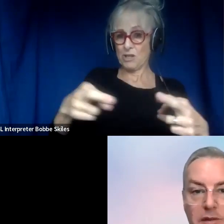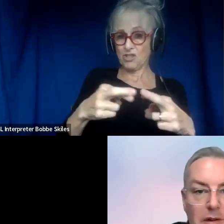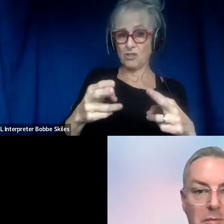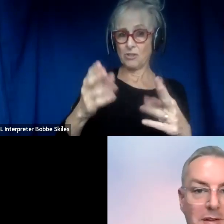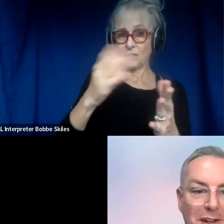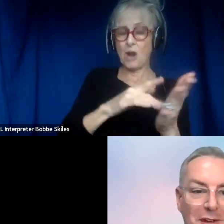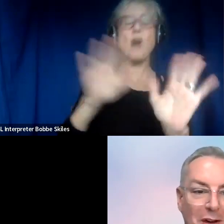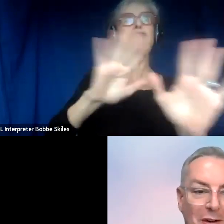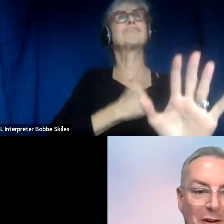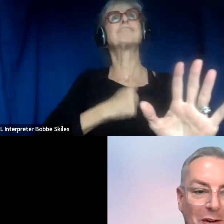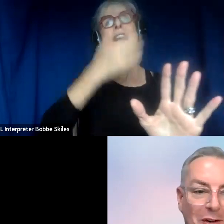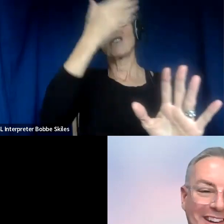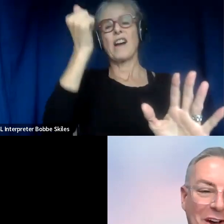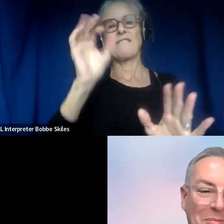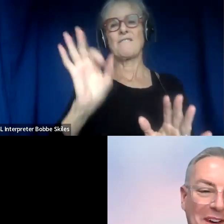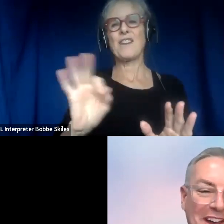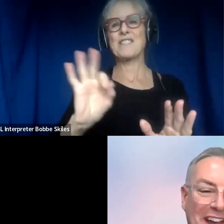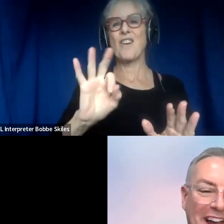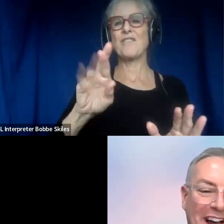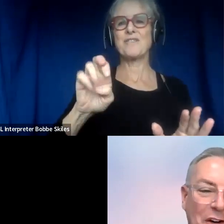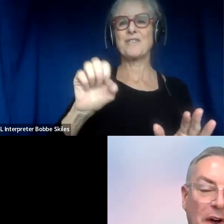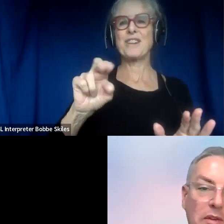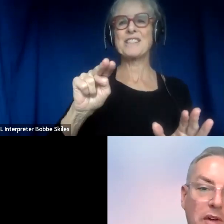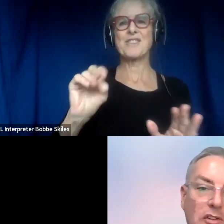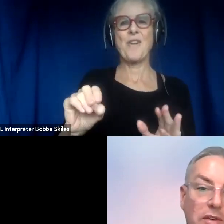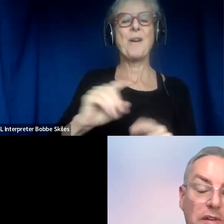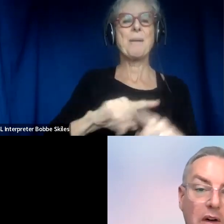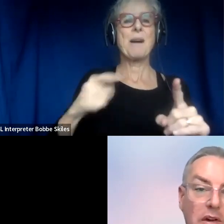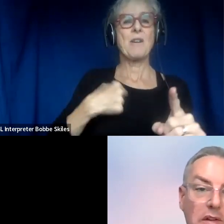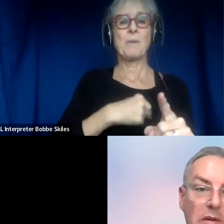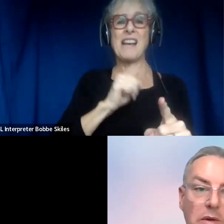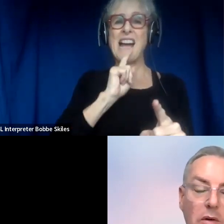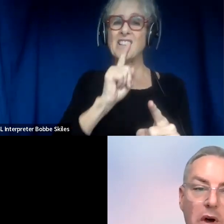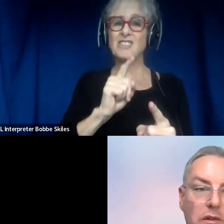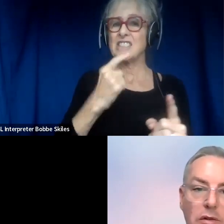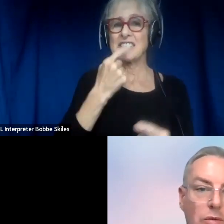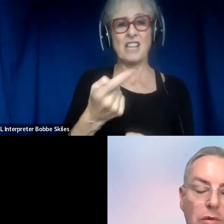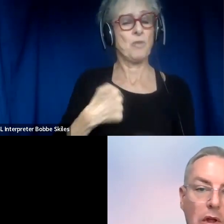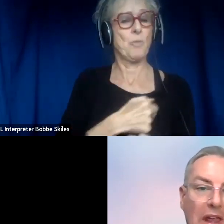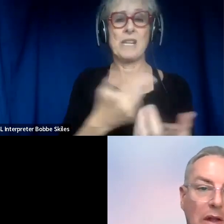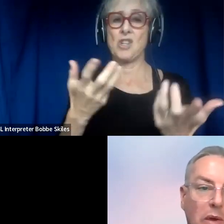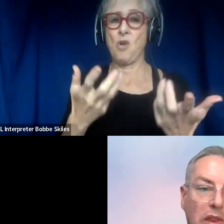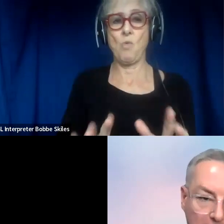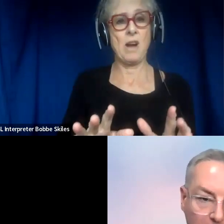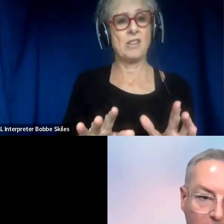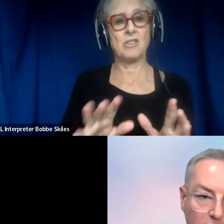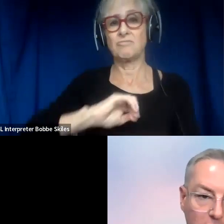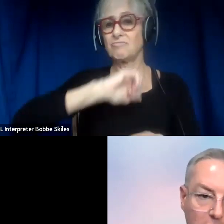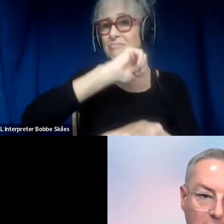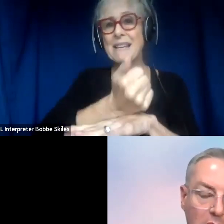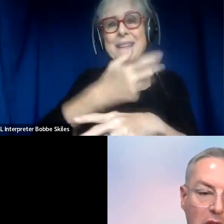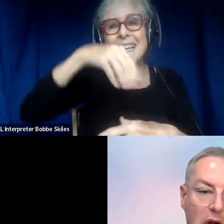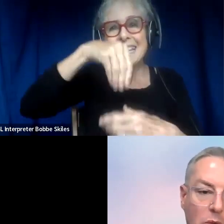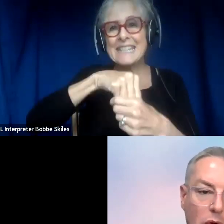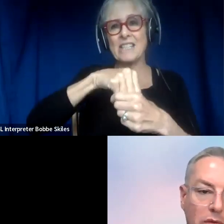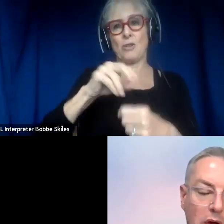sorry, Fresno, didn't mean to leave you out. And but we've actually philosophically said we don't want to locate within a regional